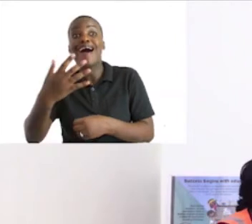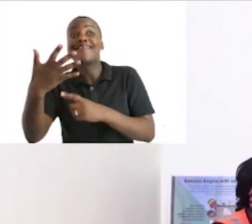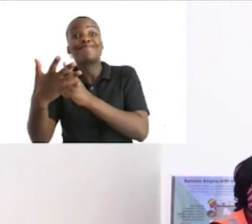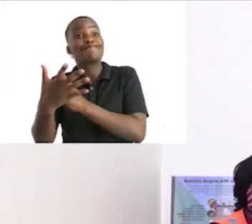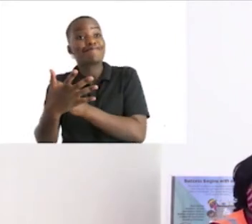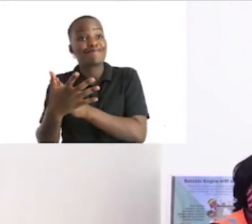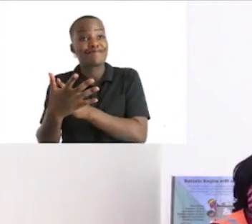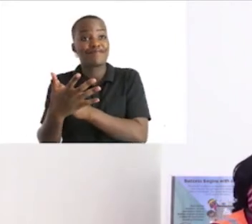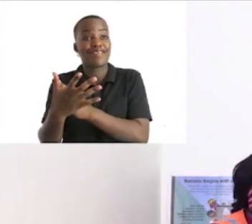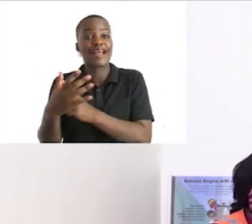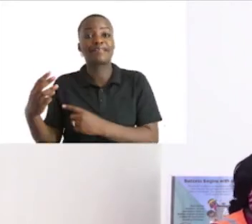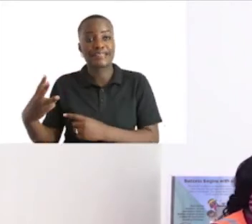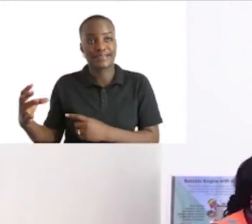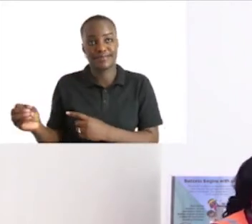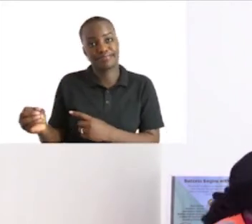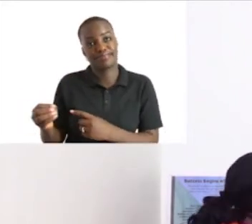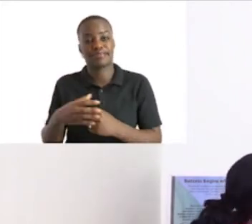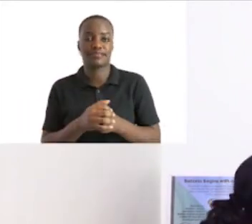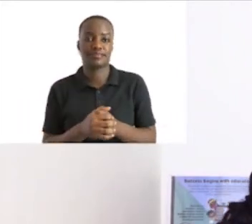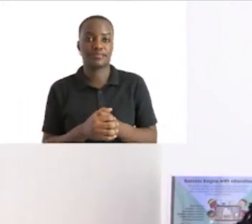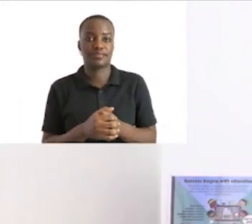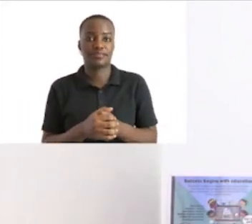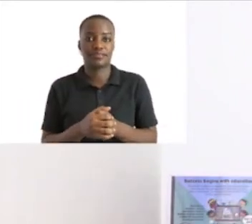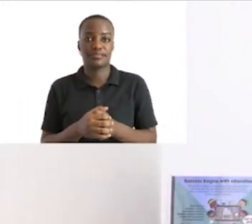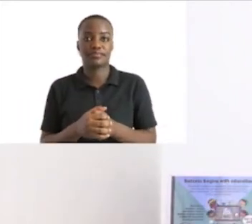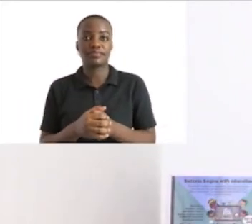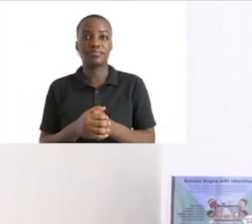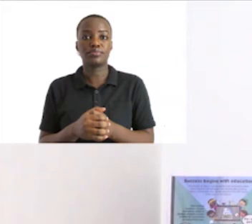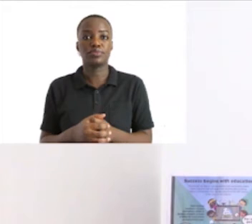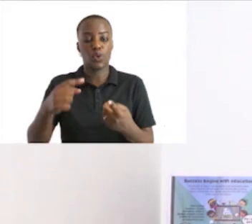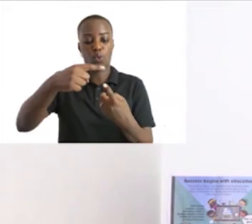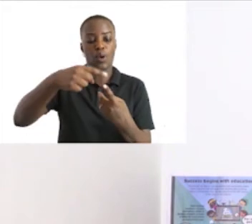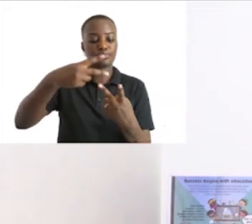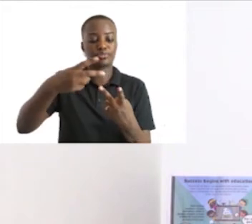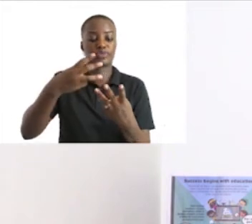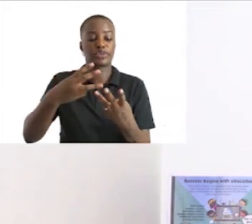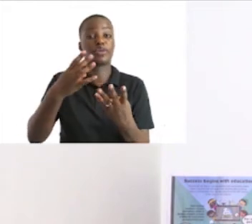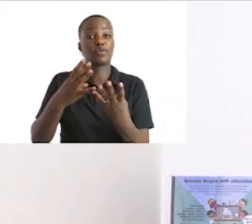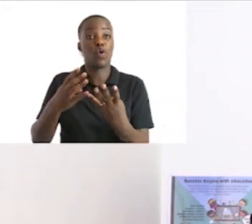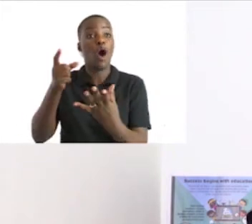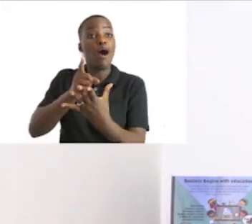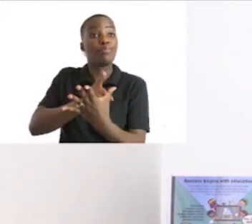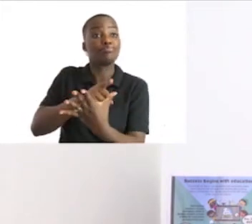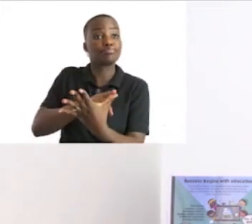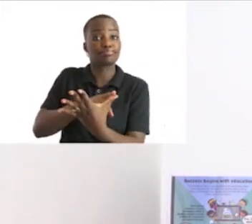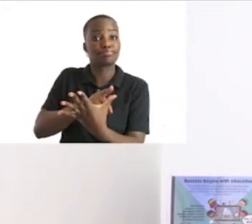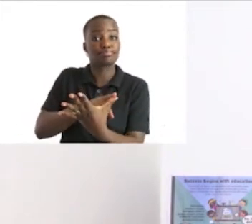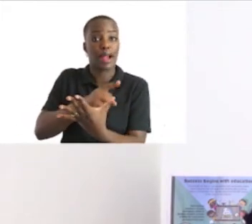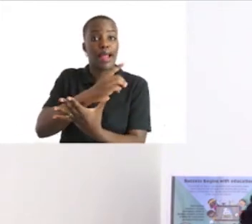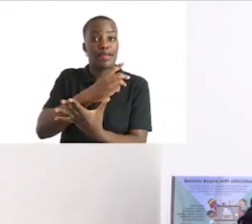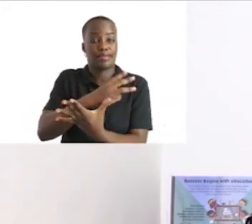to the next number, 5. 1, 2, 3, 4. The next number,